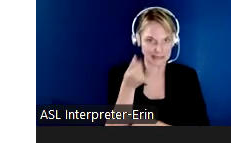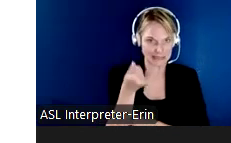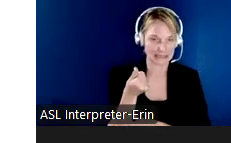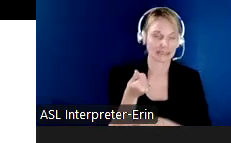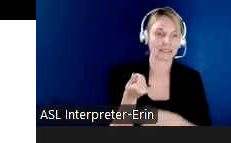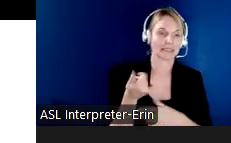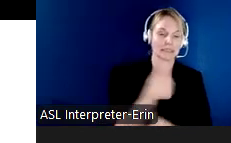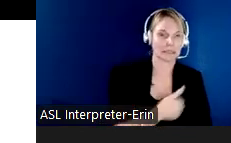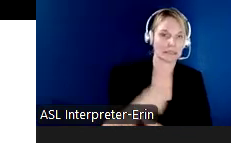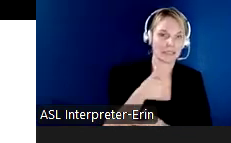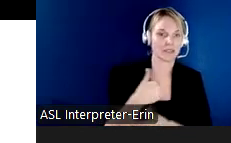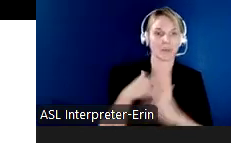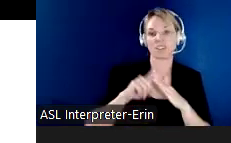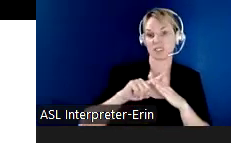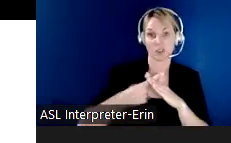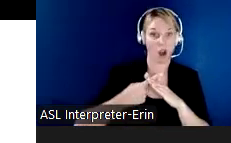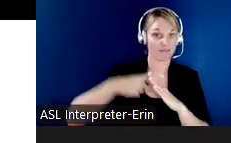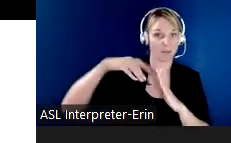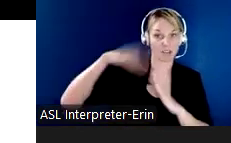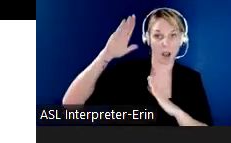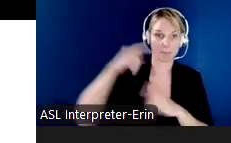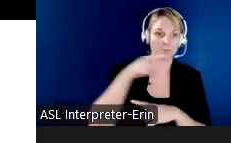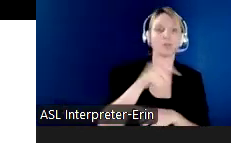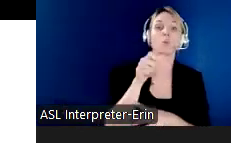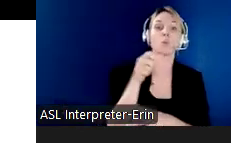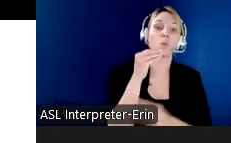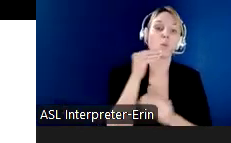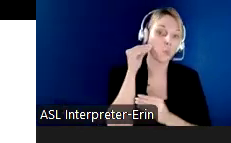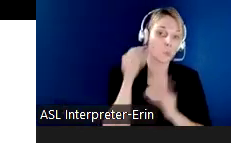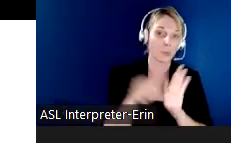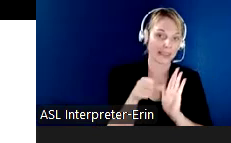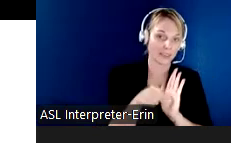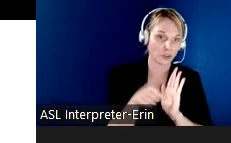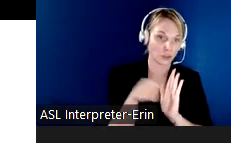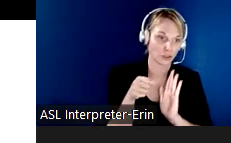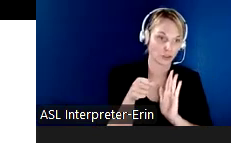I'm just going to kind of start from the top. This is the home page that you would go into